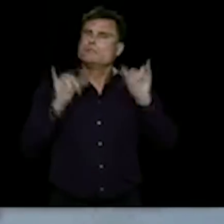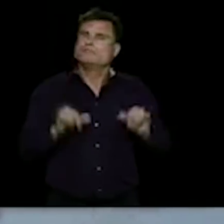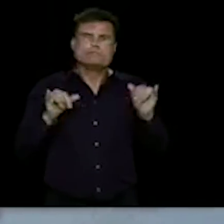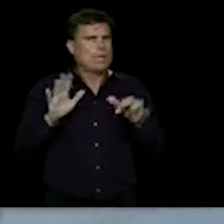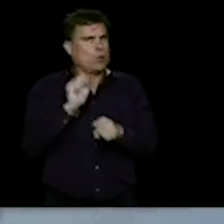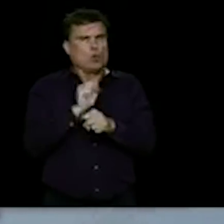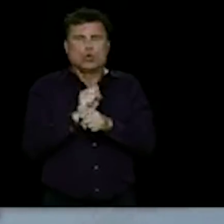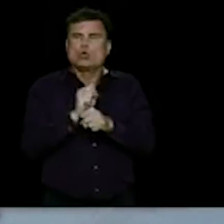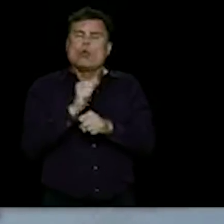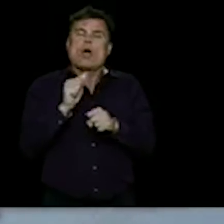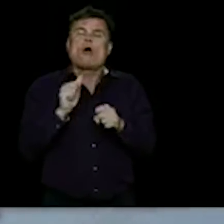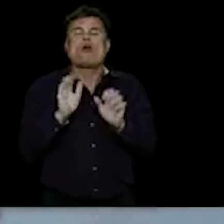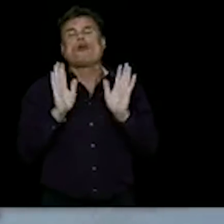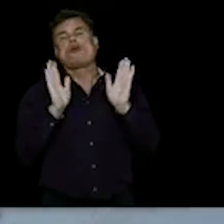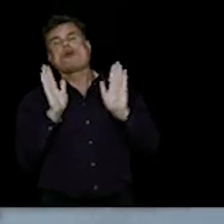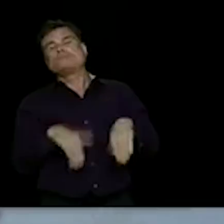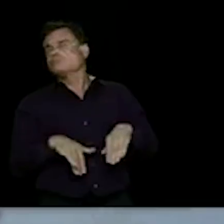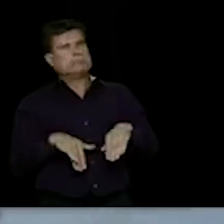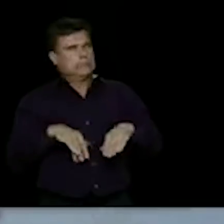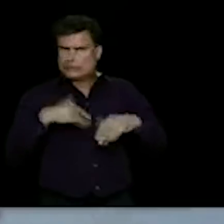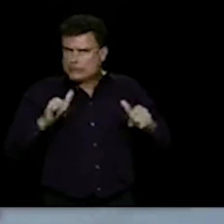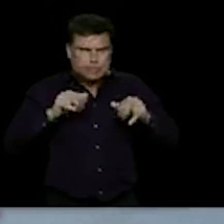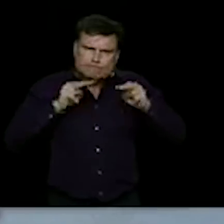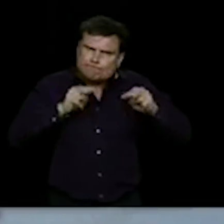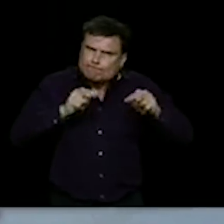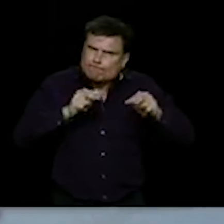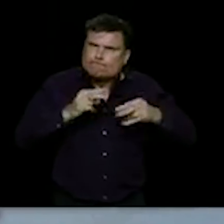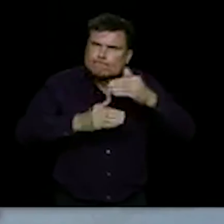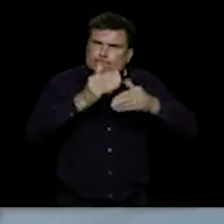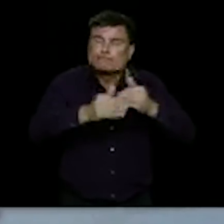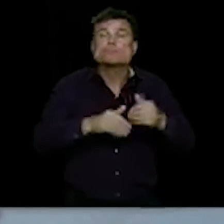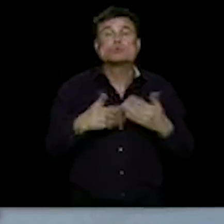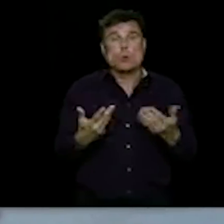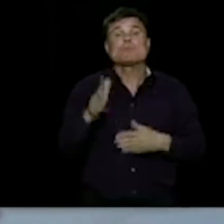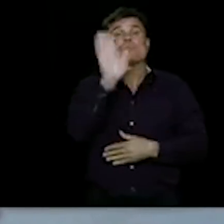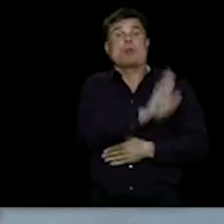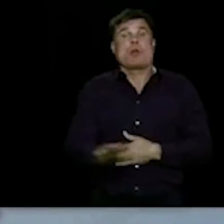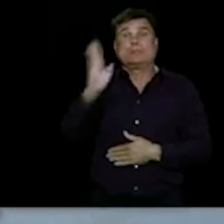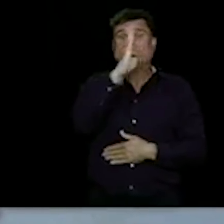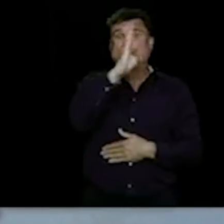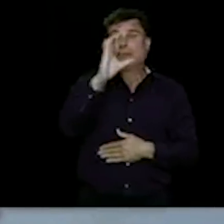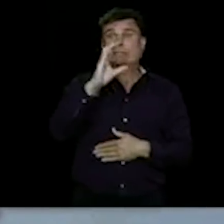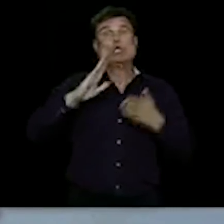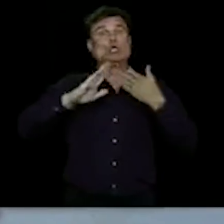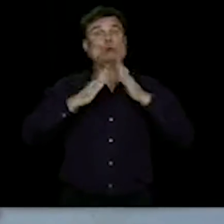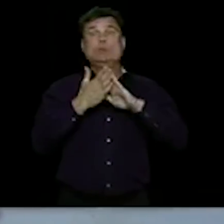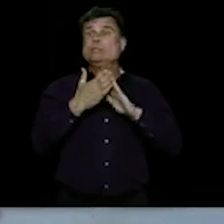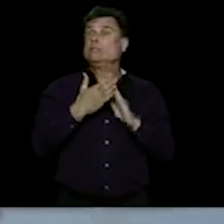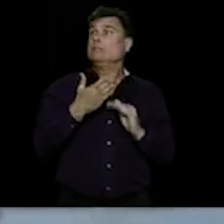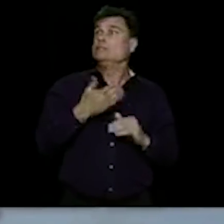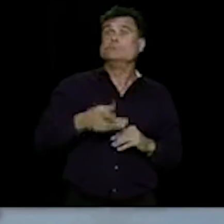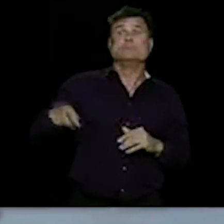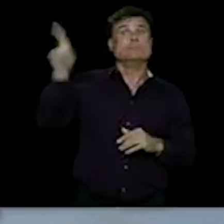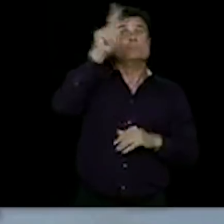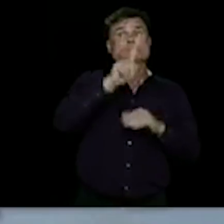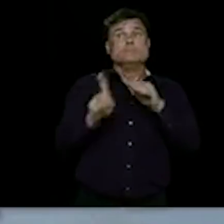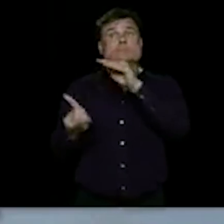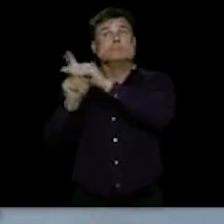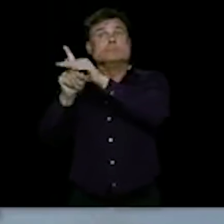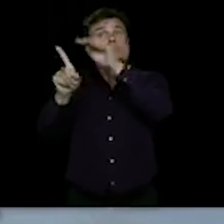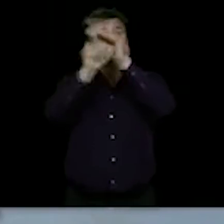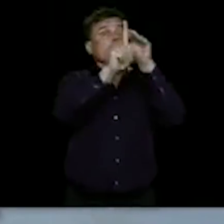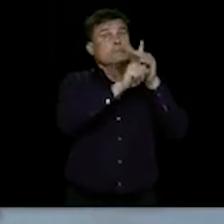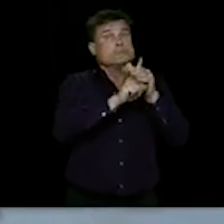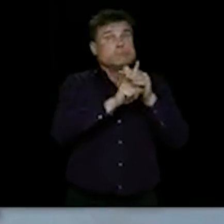And we have kept and continue to keep our community transmission in BC low. That is incredibly